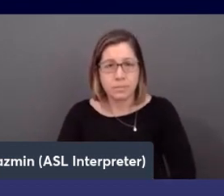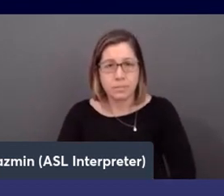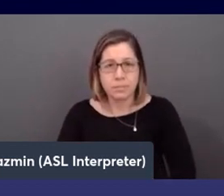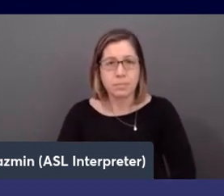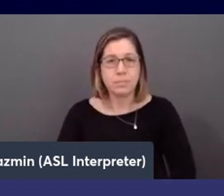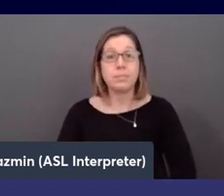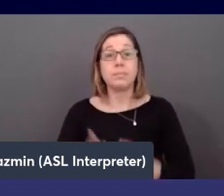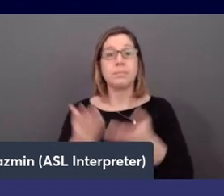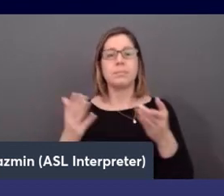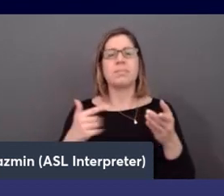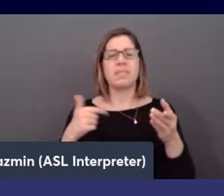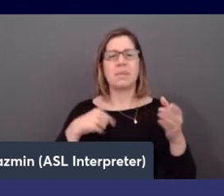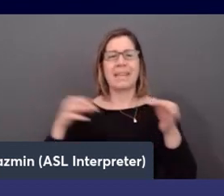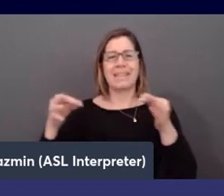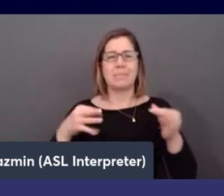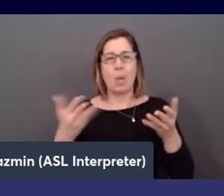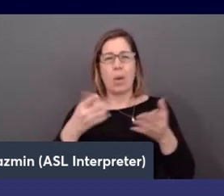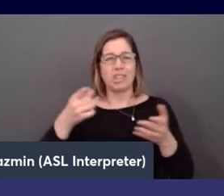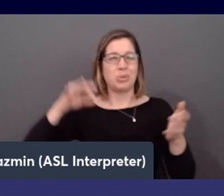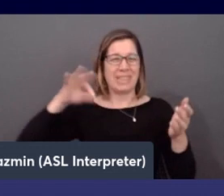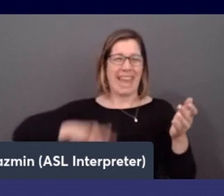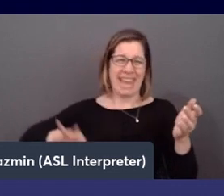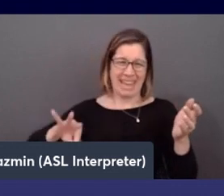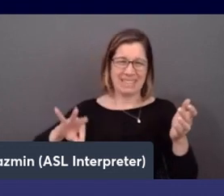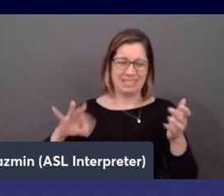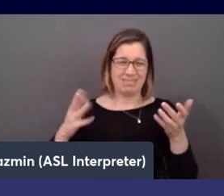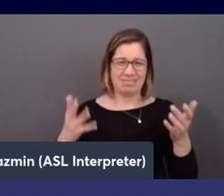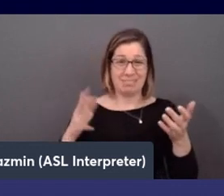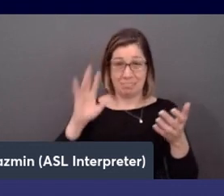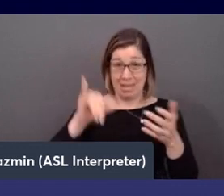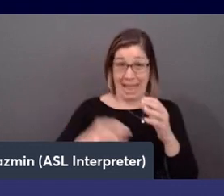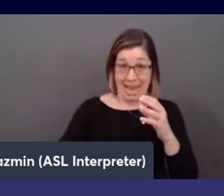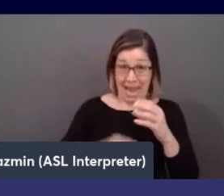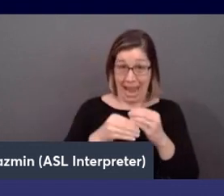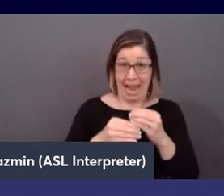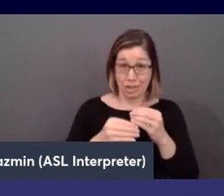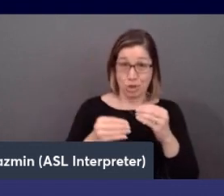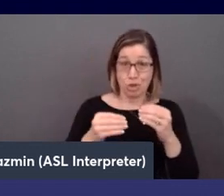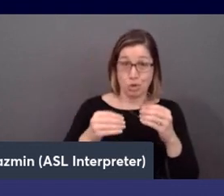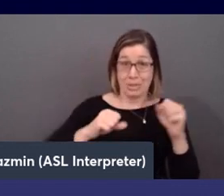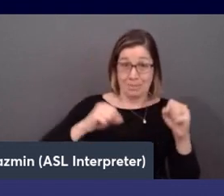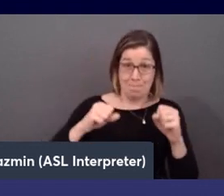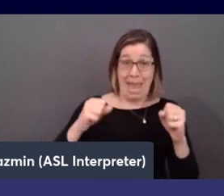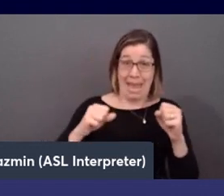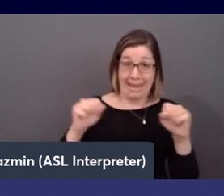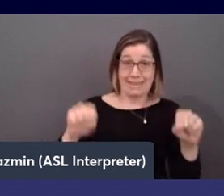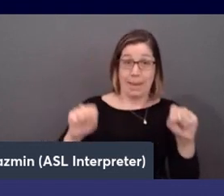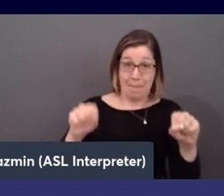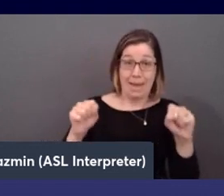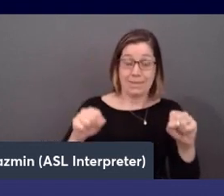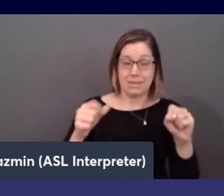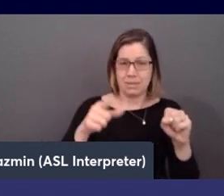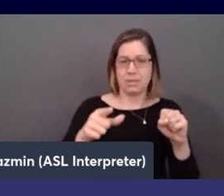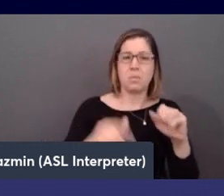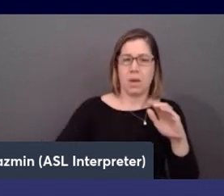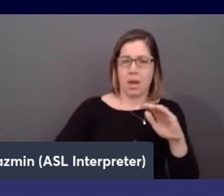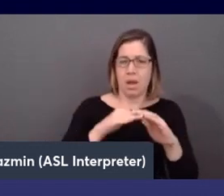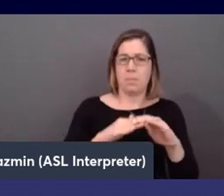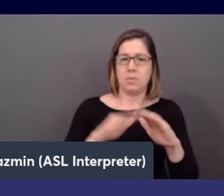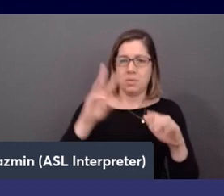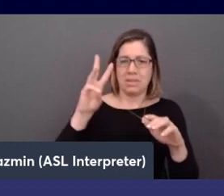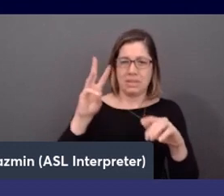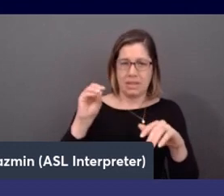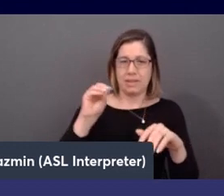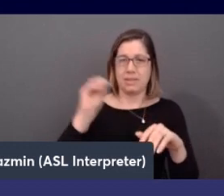tell you what do you gain, right? So that extra capacity allows you to have up to 60%